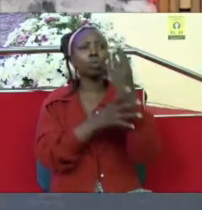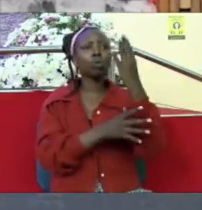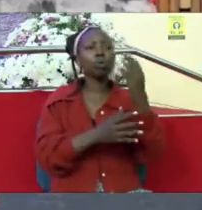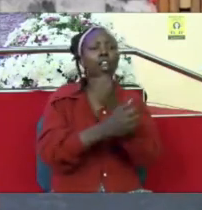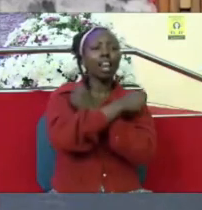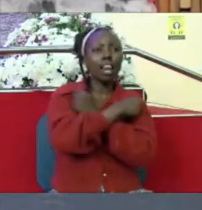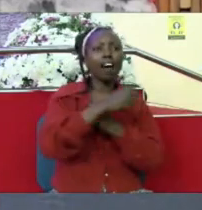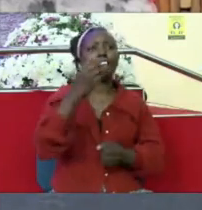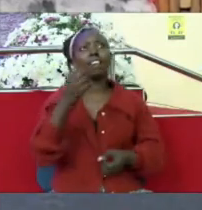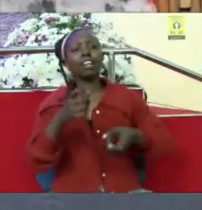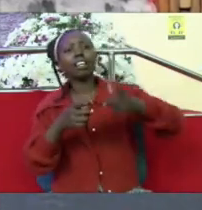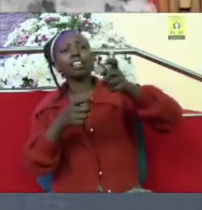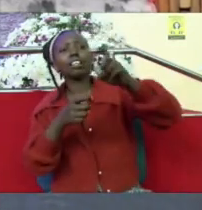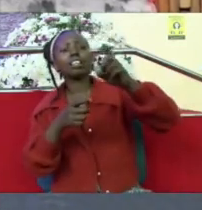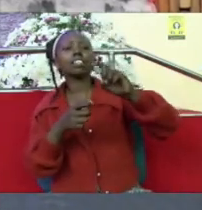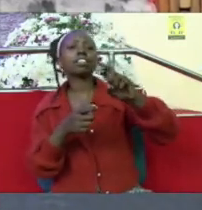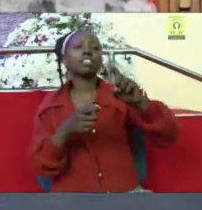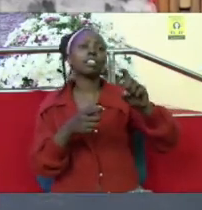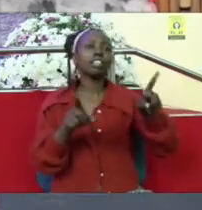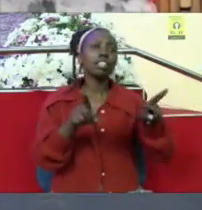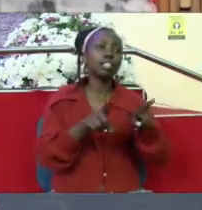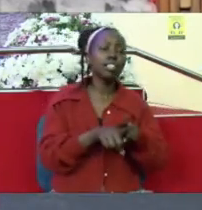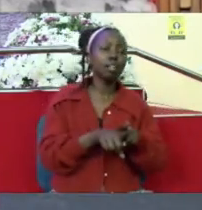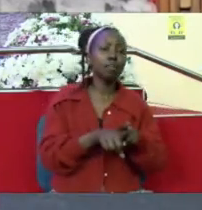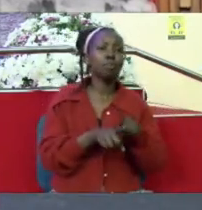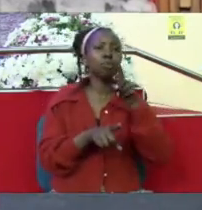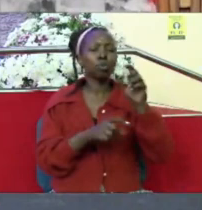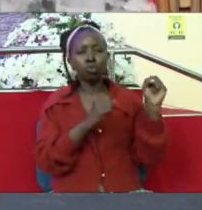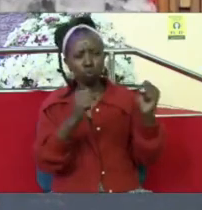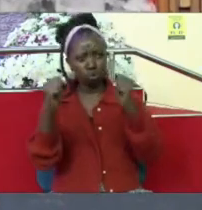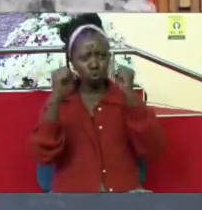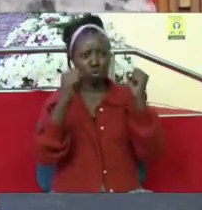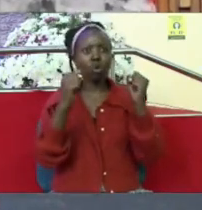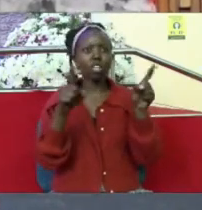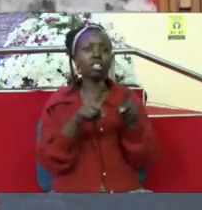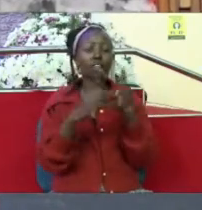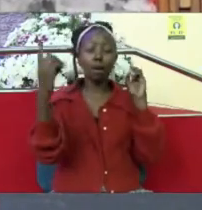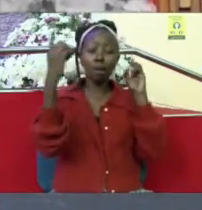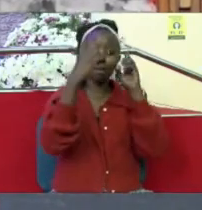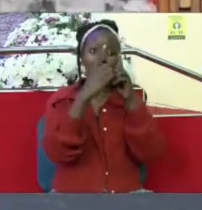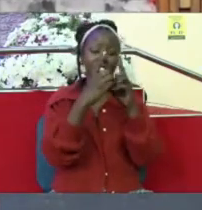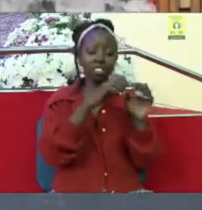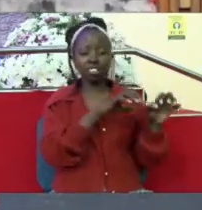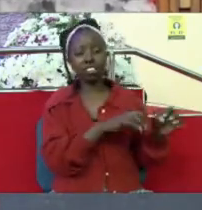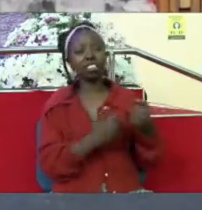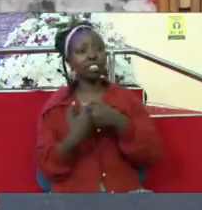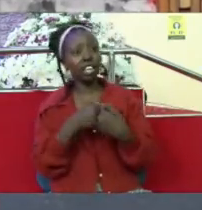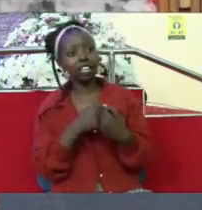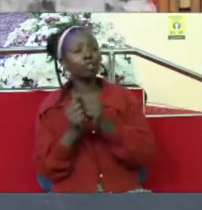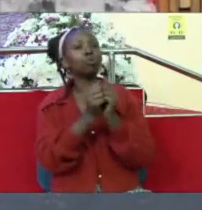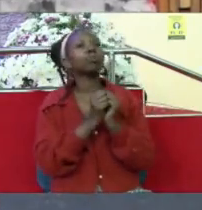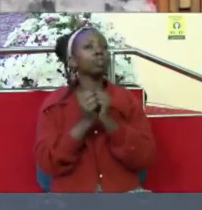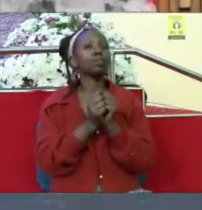wenu unaongezeka. You are tough. And you are facing this together. Na unafika hivi katika pamoja. May that be what is going to happen to you. Wacha itendeke